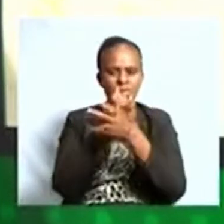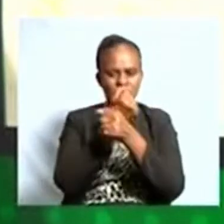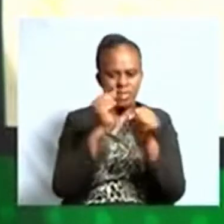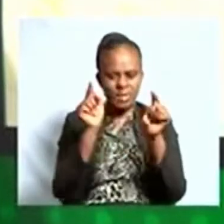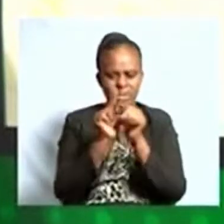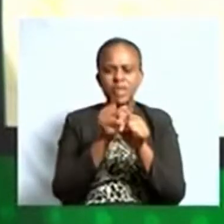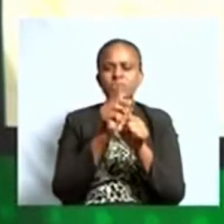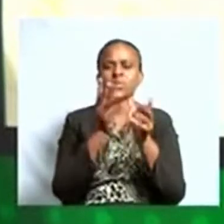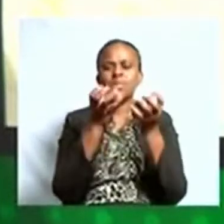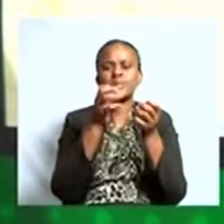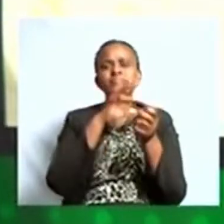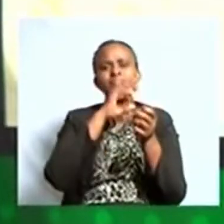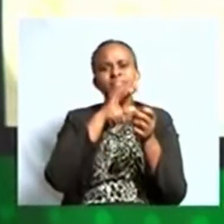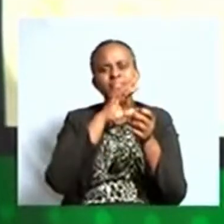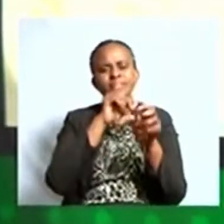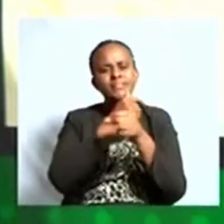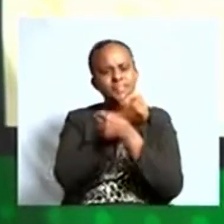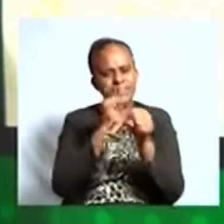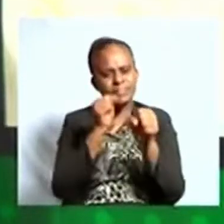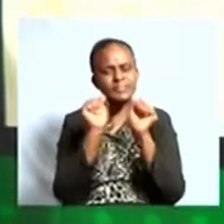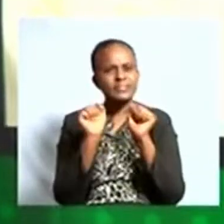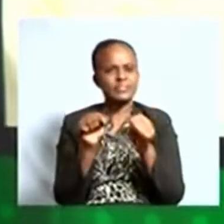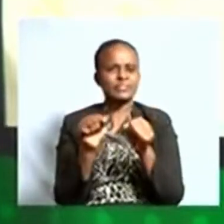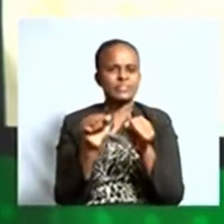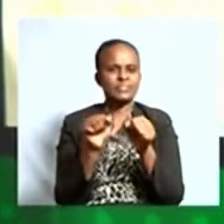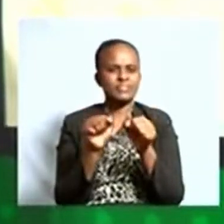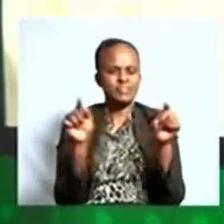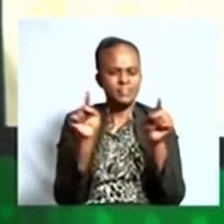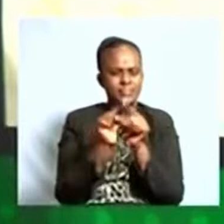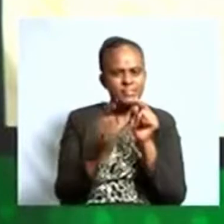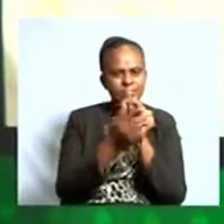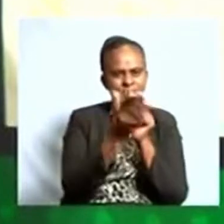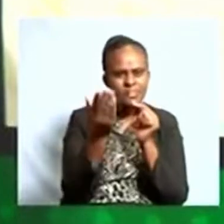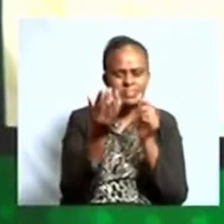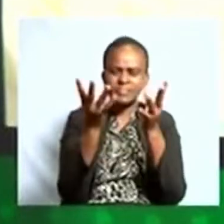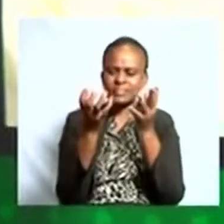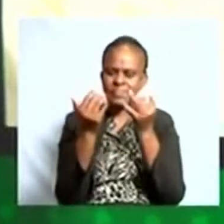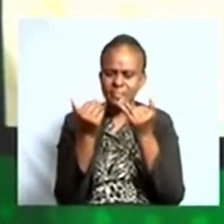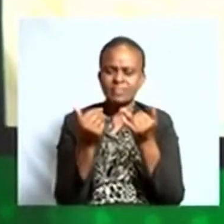want garbage issues to be sorted out, they want